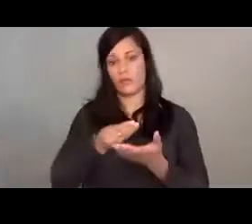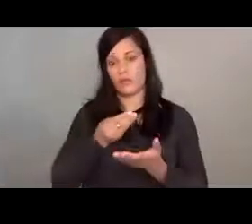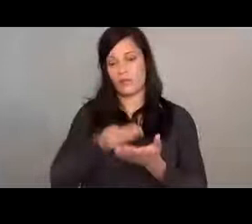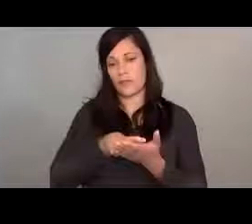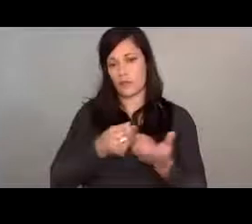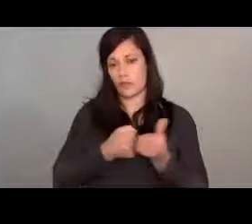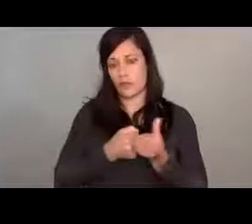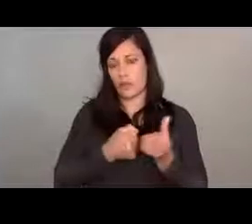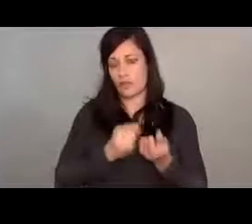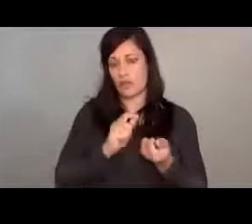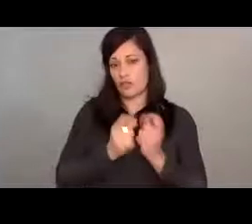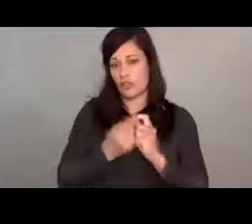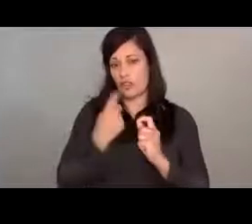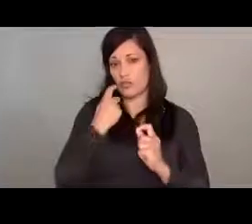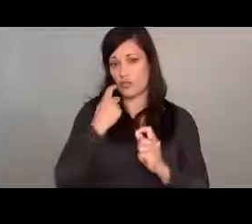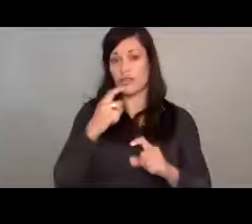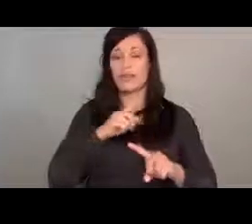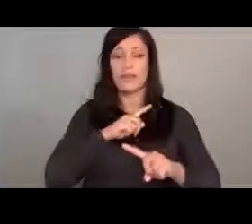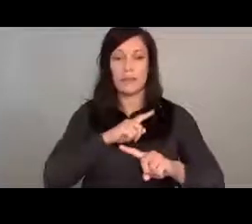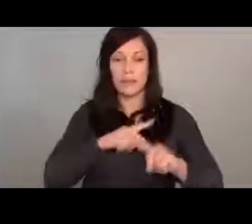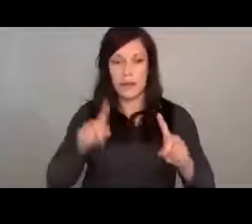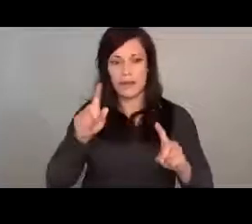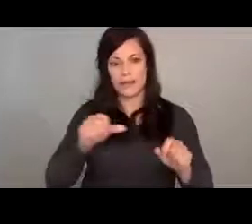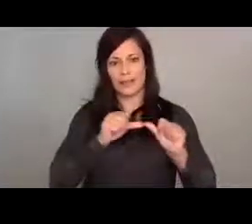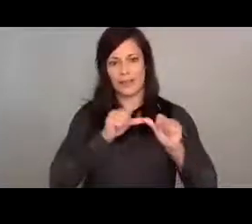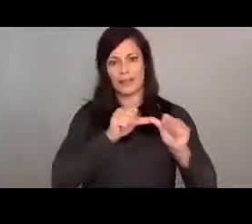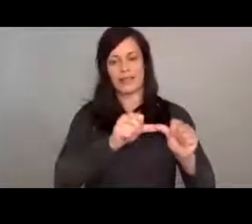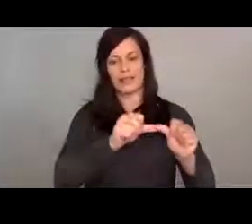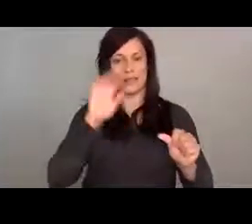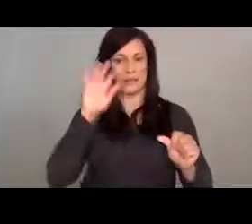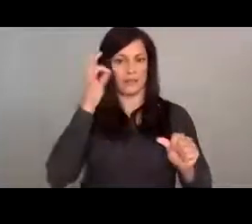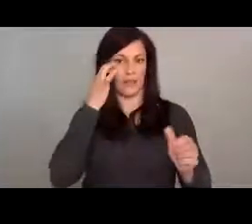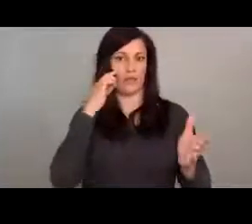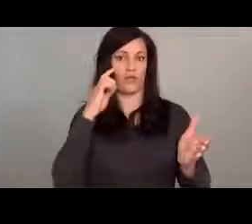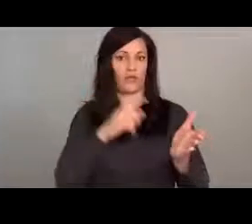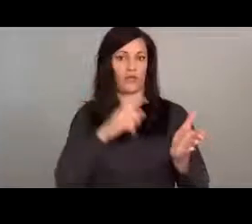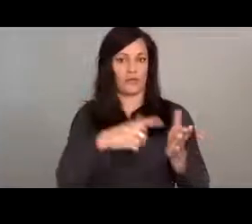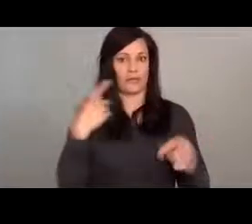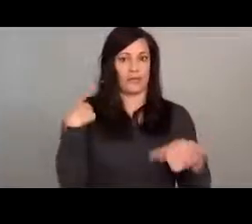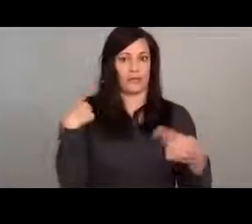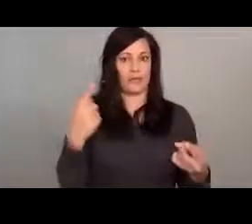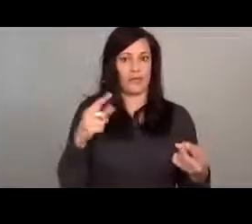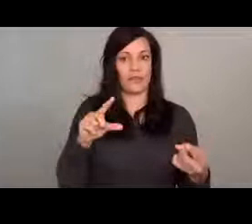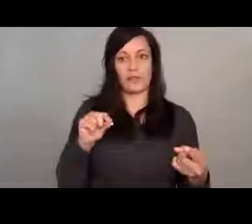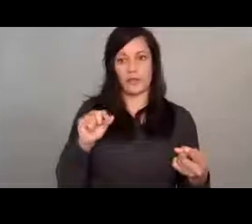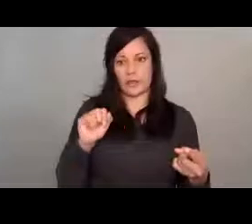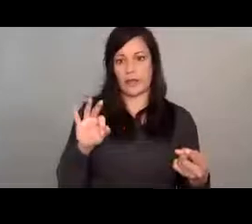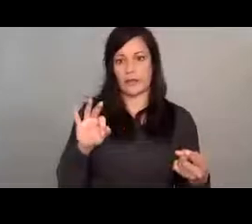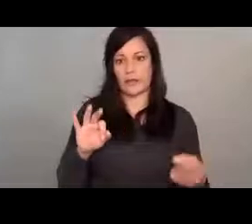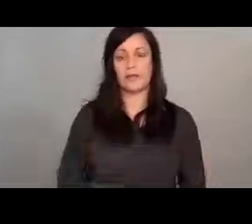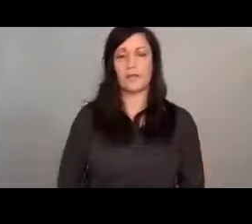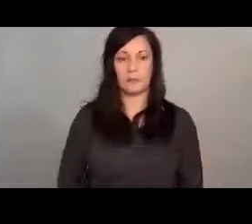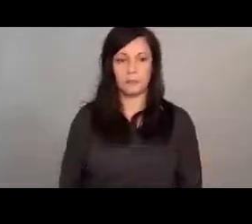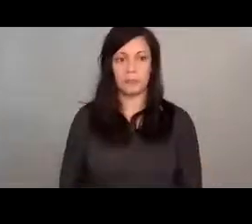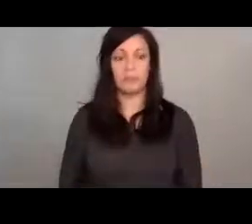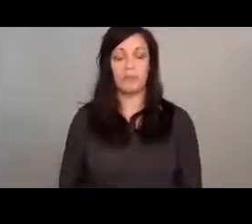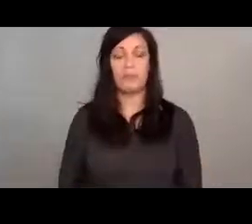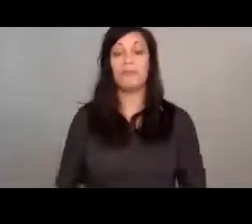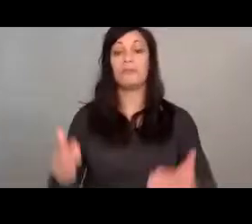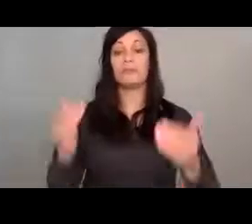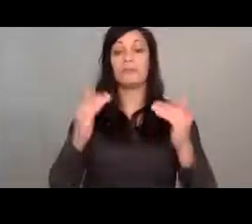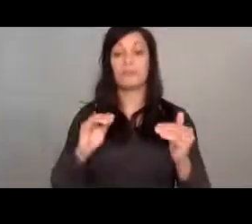need to have consistent federal recognition since fiscal year 2019. You'll also need to have